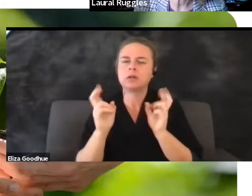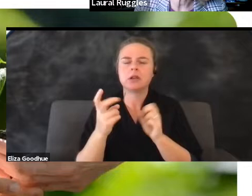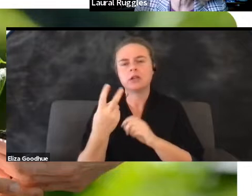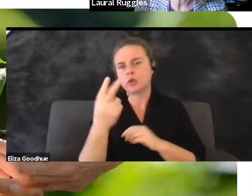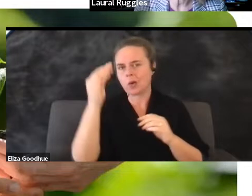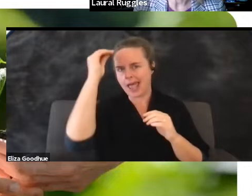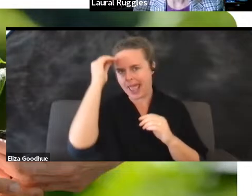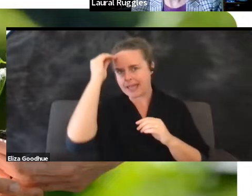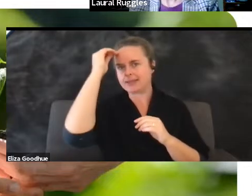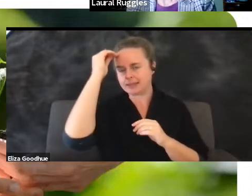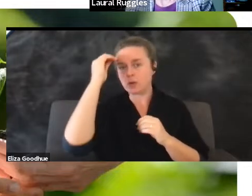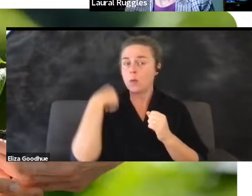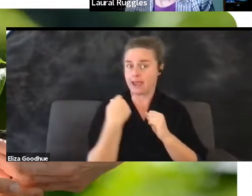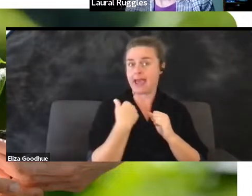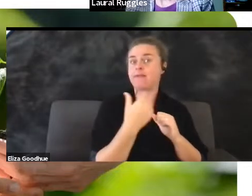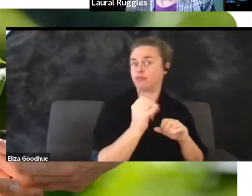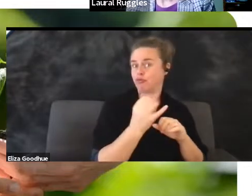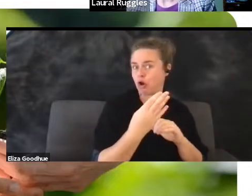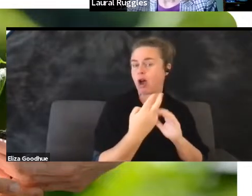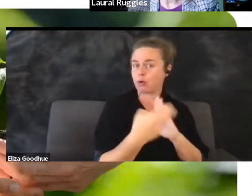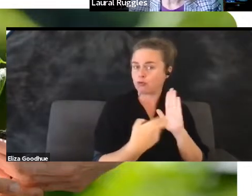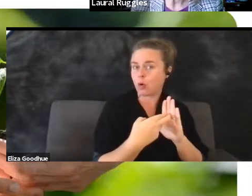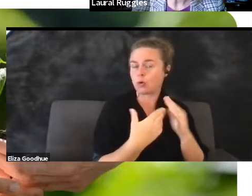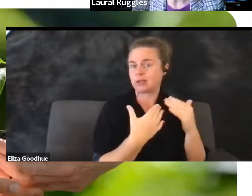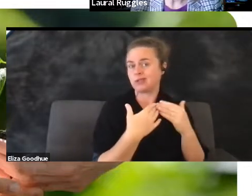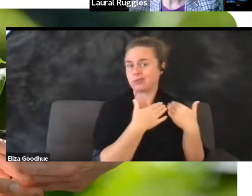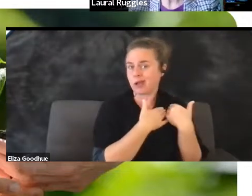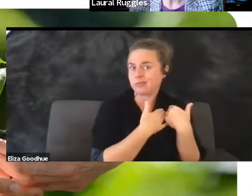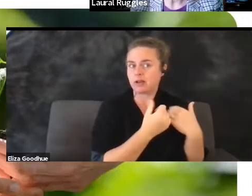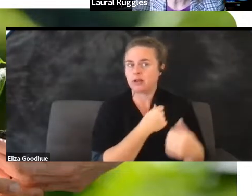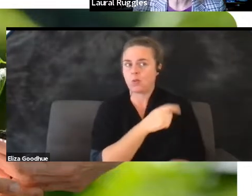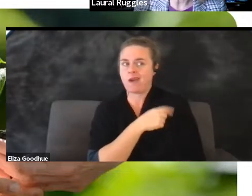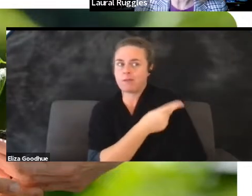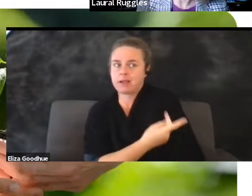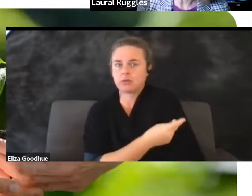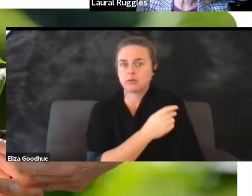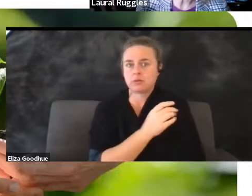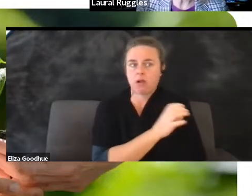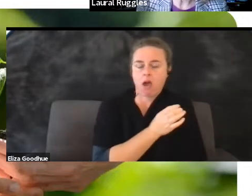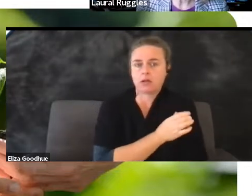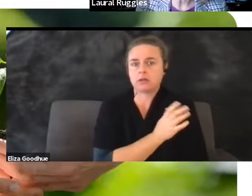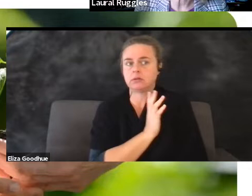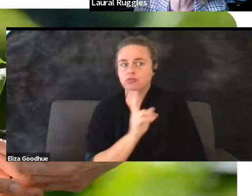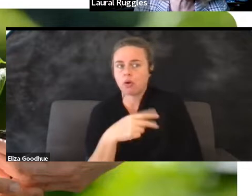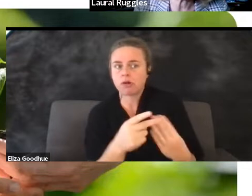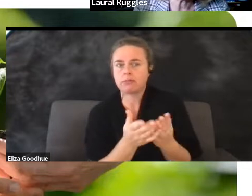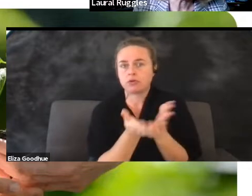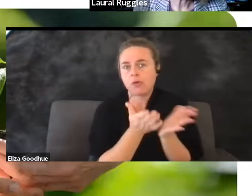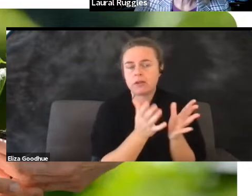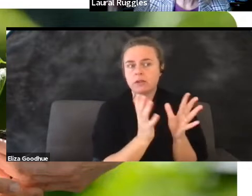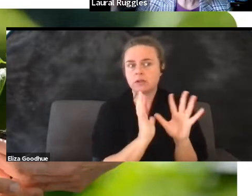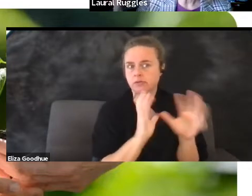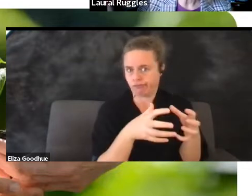and responsibilities, and whether we have patients or clients or whoever programs and services that we're